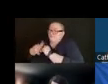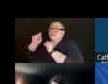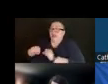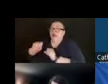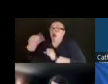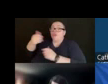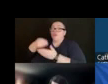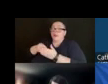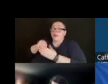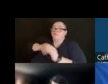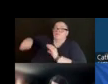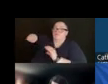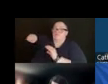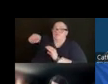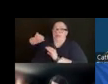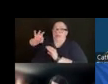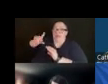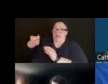account.